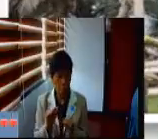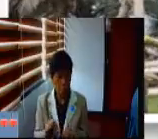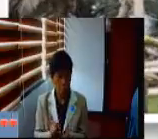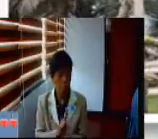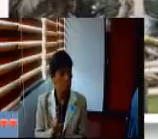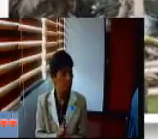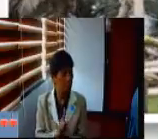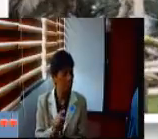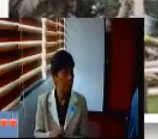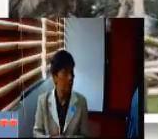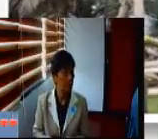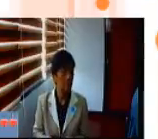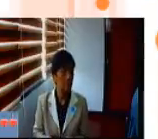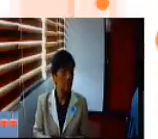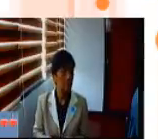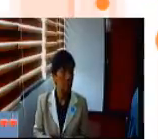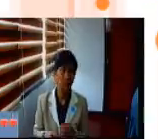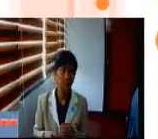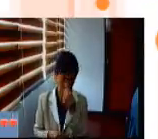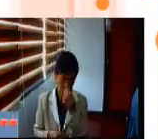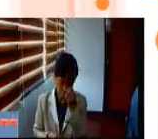areas. Next.